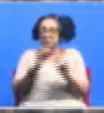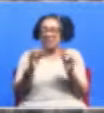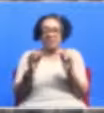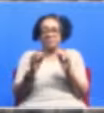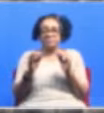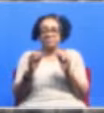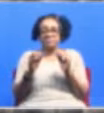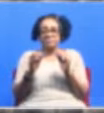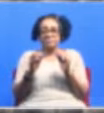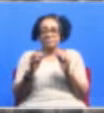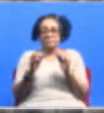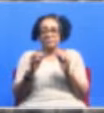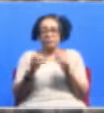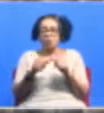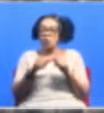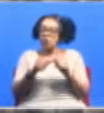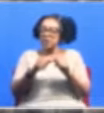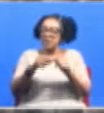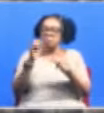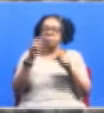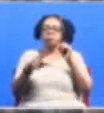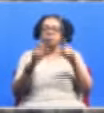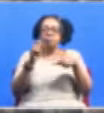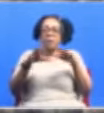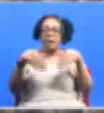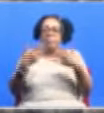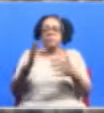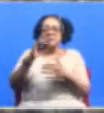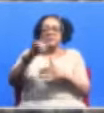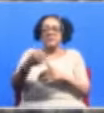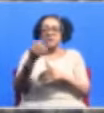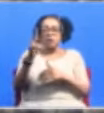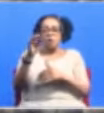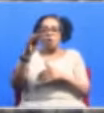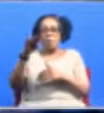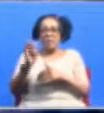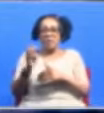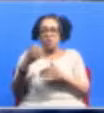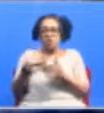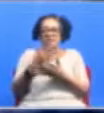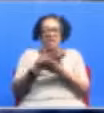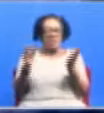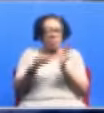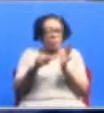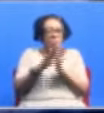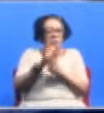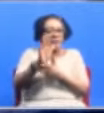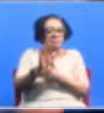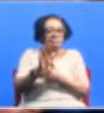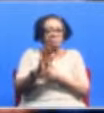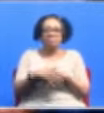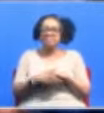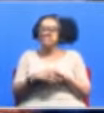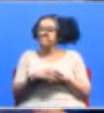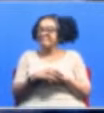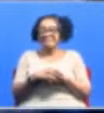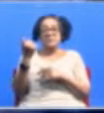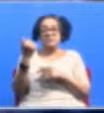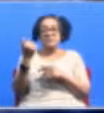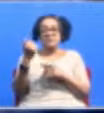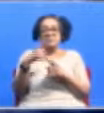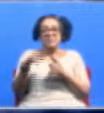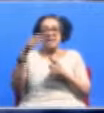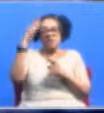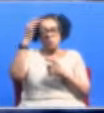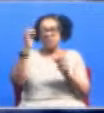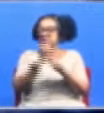been tweeting about CJ Koome. Do you have any beef with CJ Koome? No, I've told you some. I wish her the best.